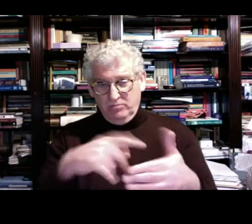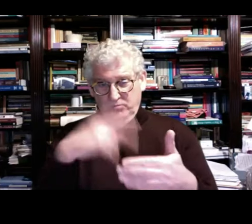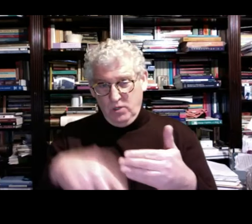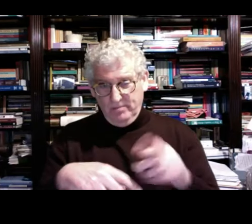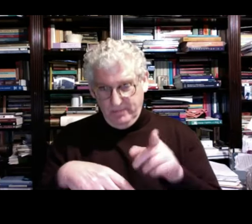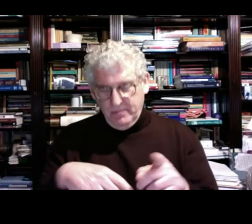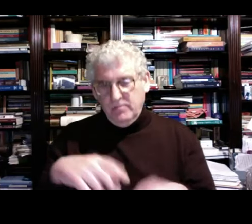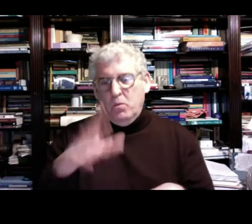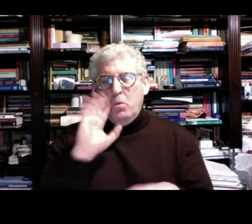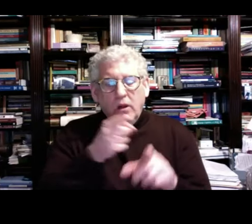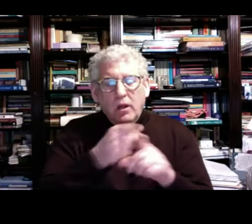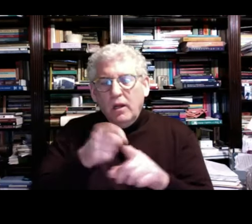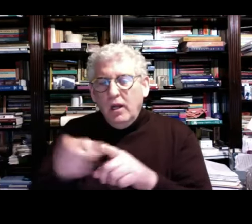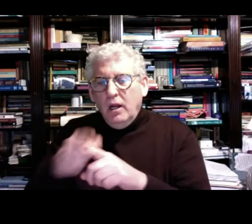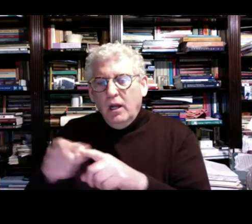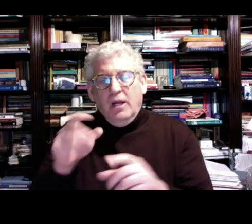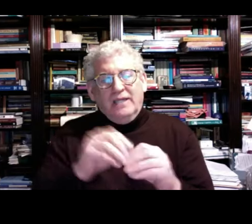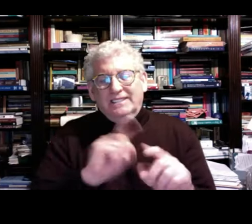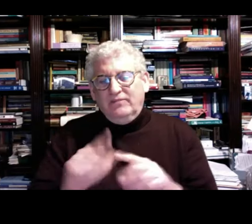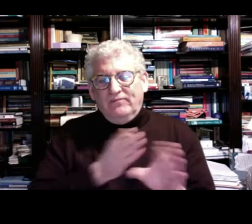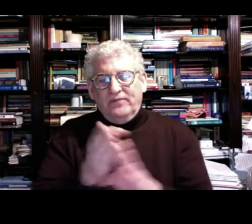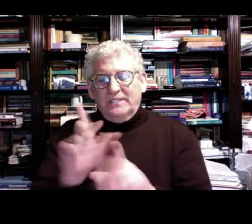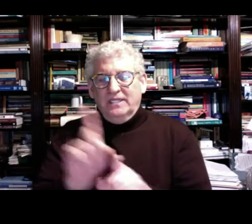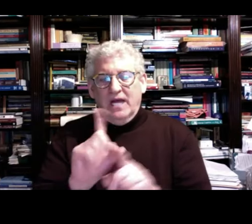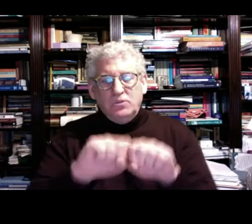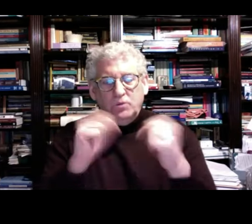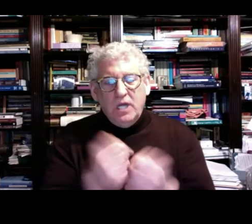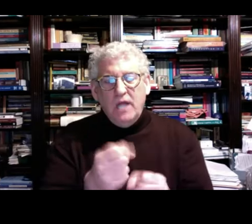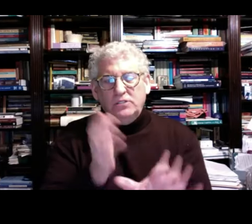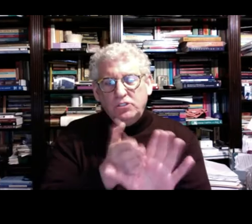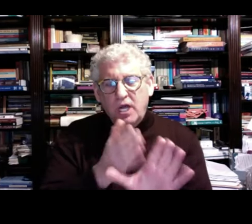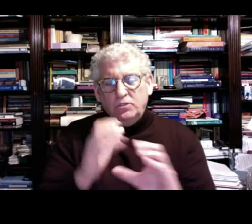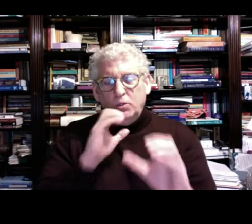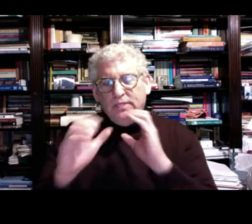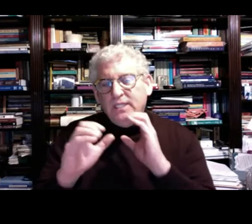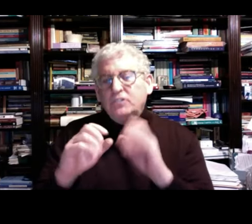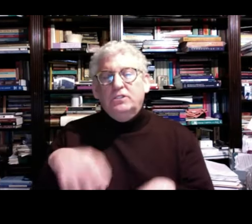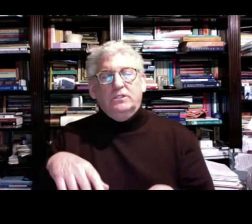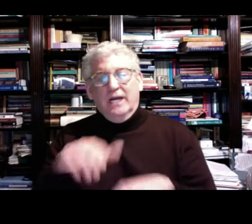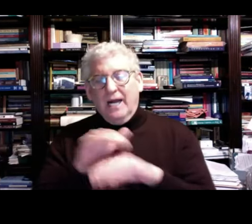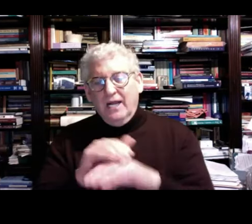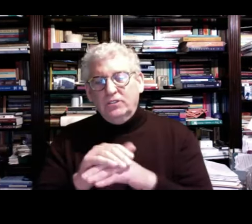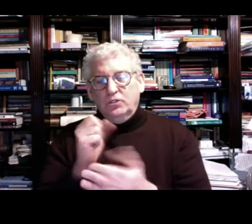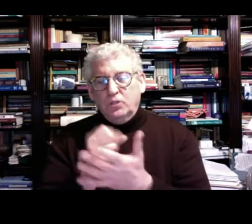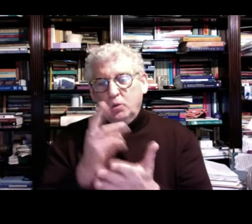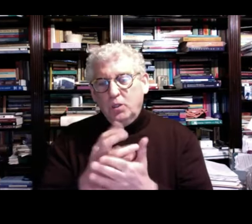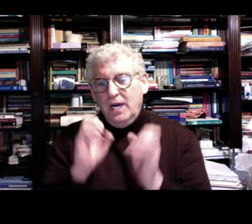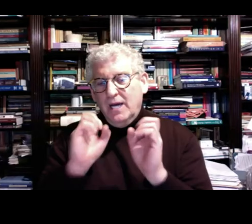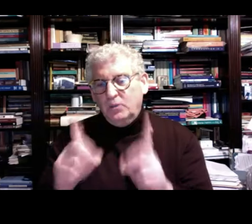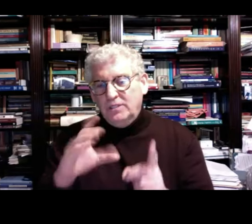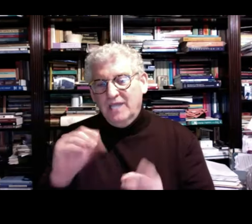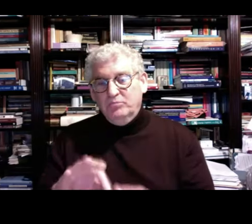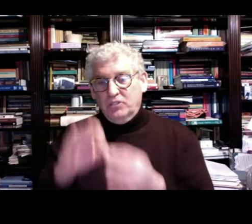And we look at students and what programs they're going through and their trajectories to see the different fields where sociology,